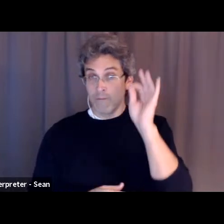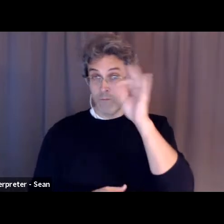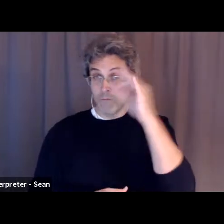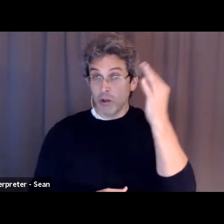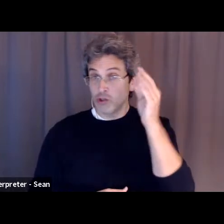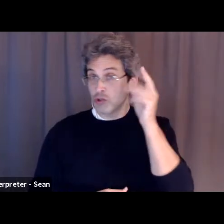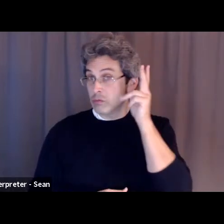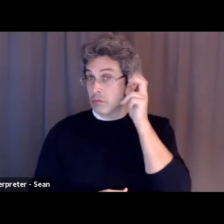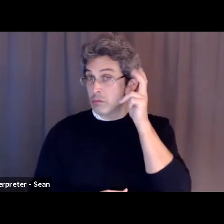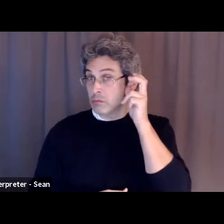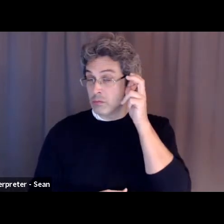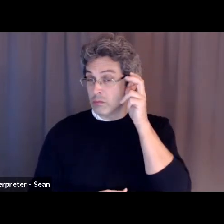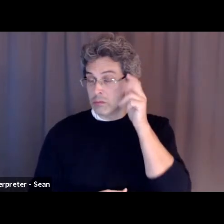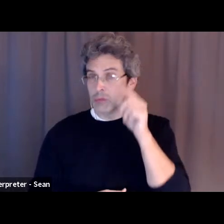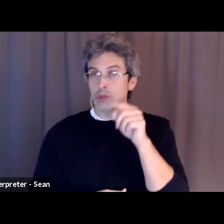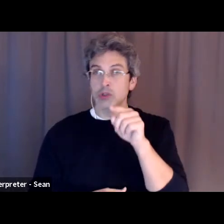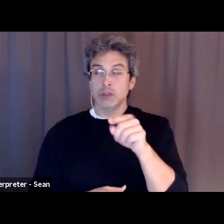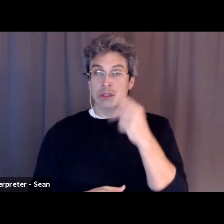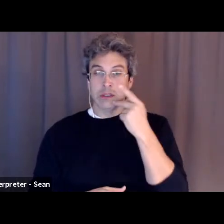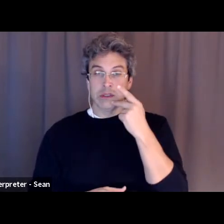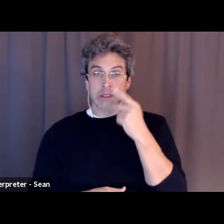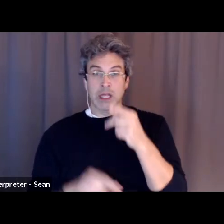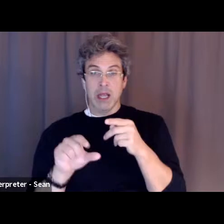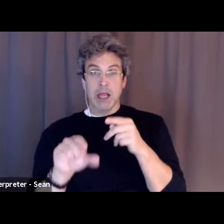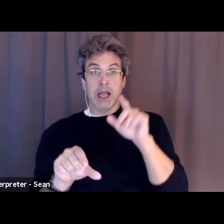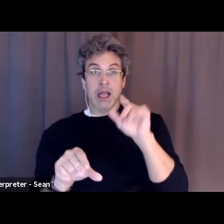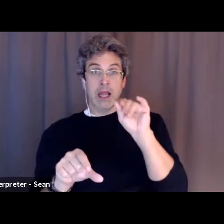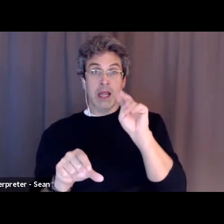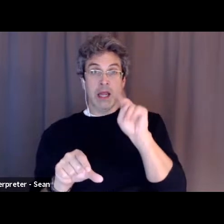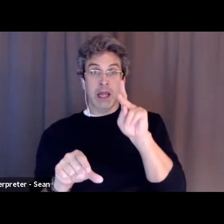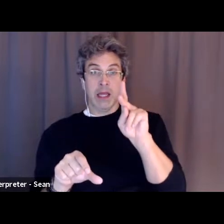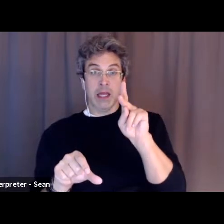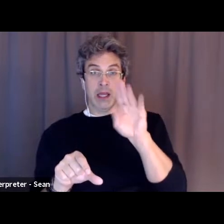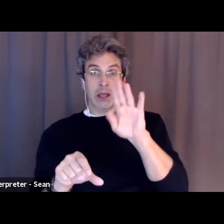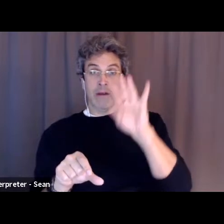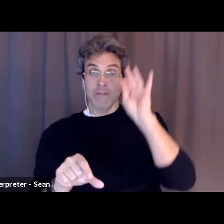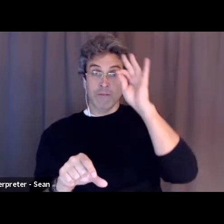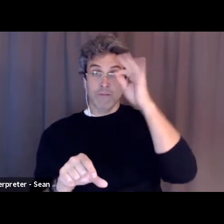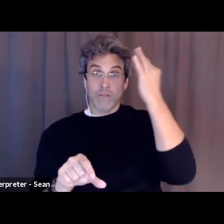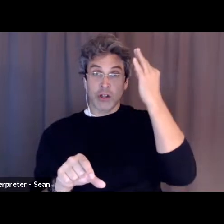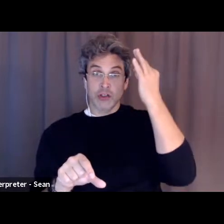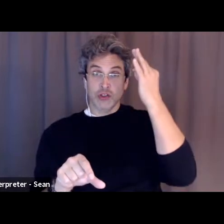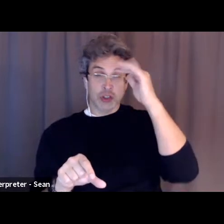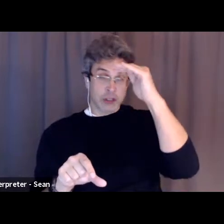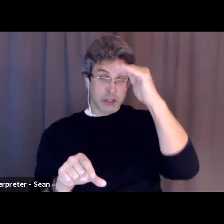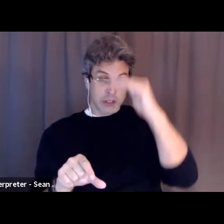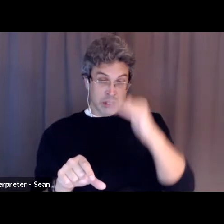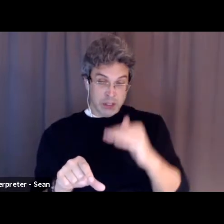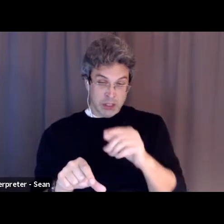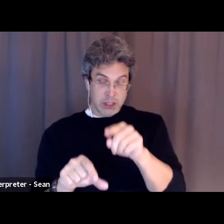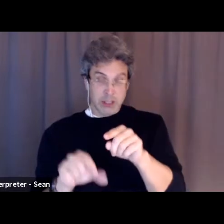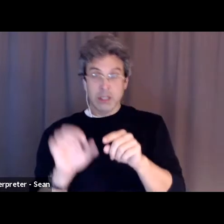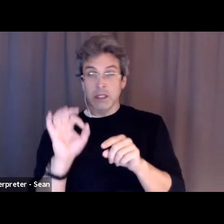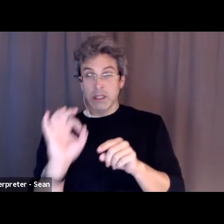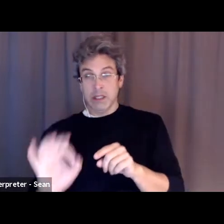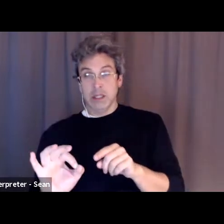click the Zoom link that was provided, and you'll see the icon in Zoom on the